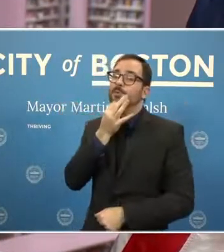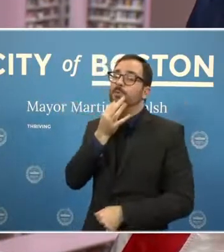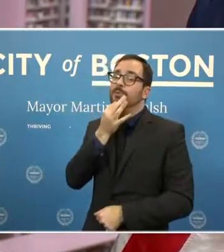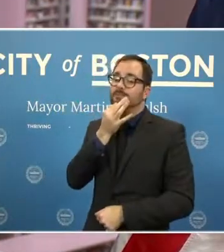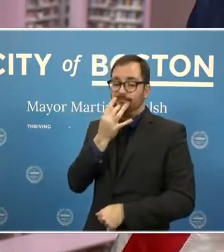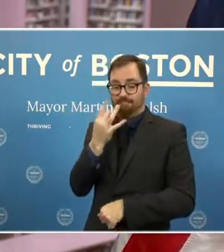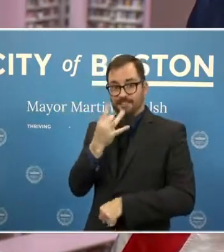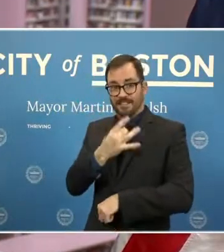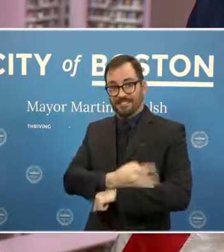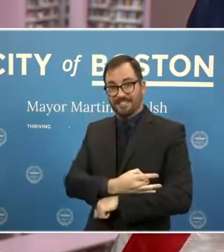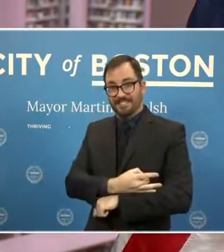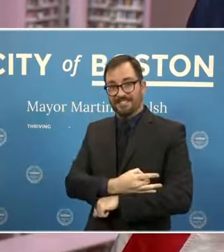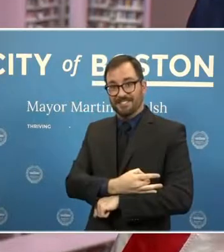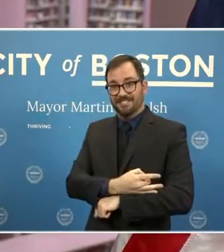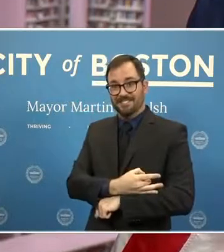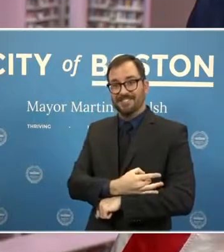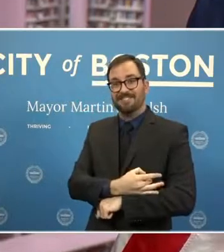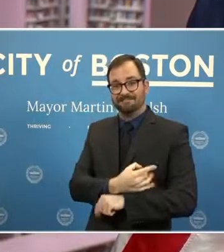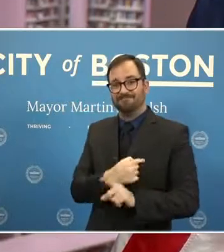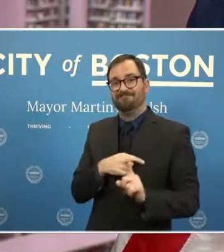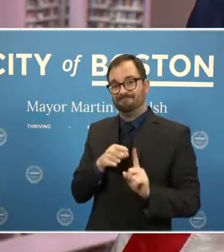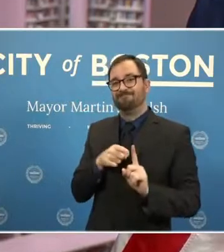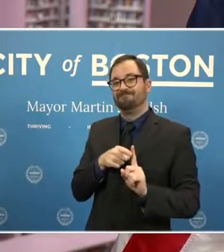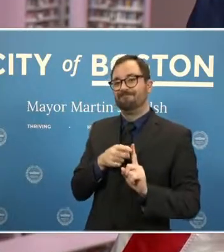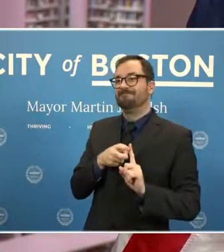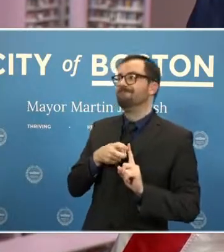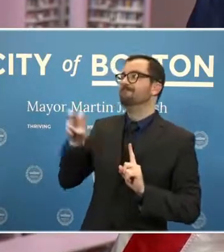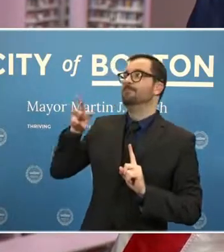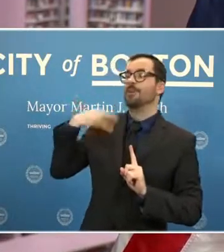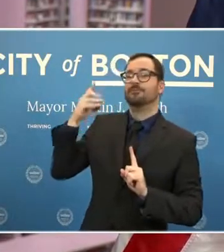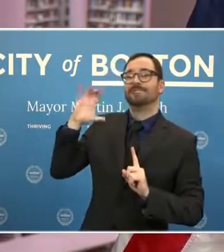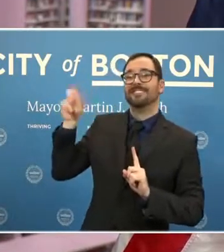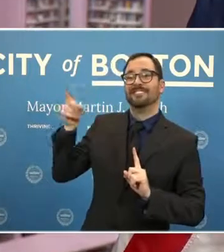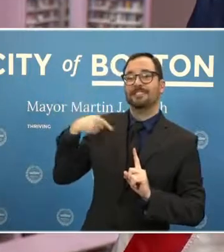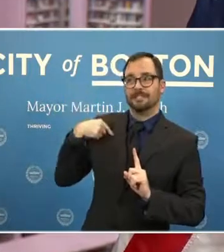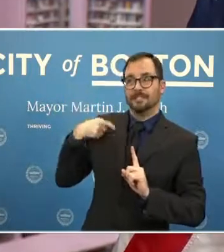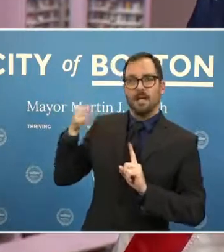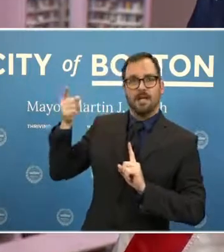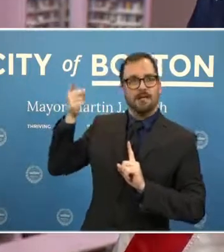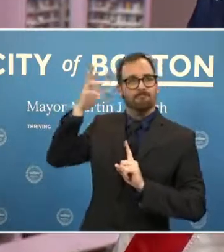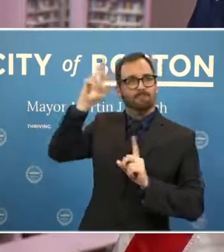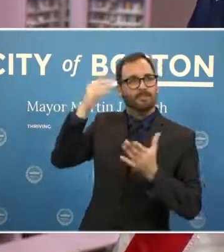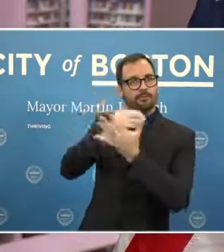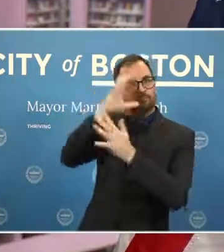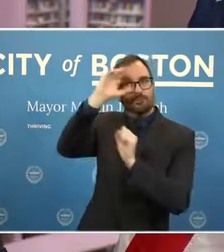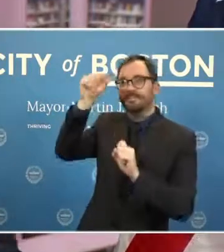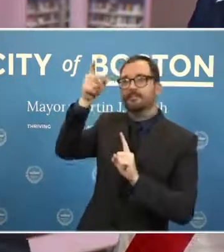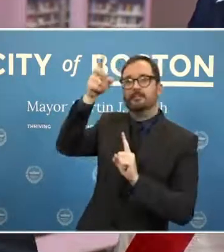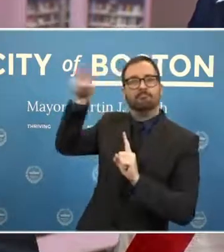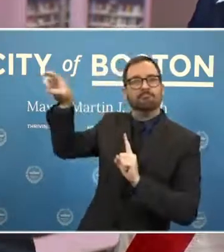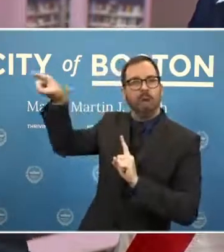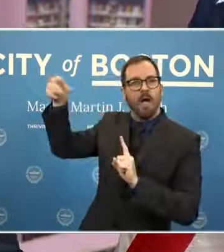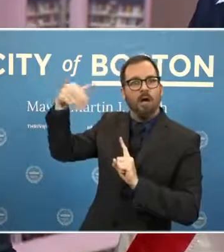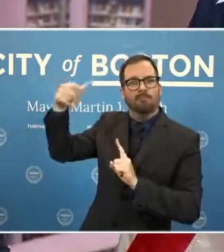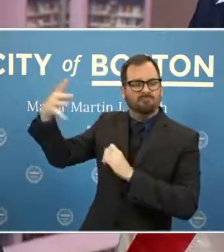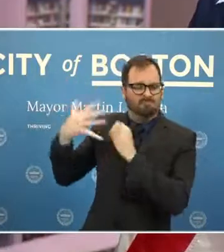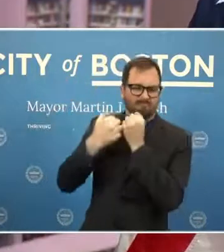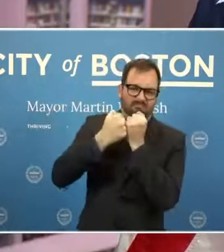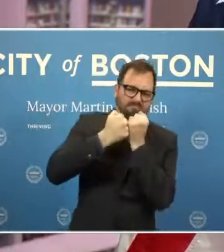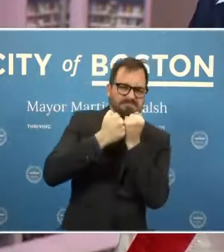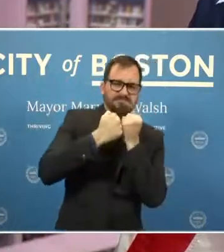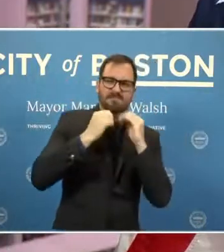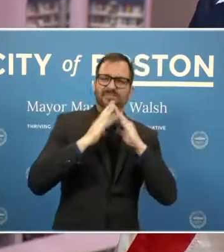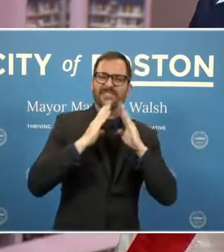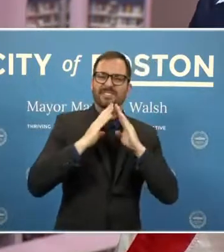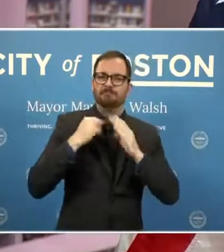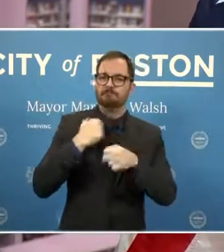in cities and shares our values. As a member of that administration, I will work to make sure it's the best federal partner Boston and America